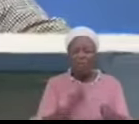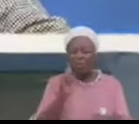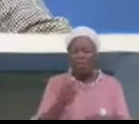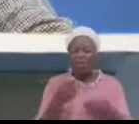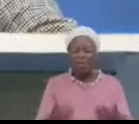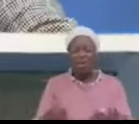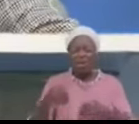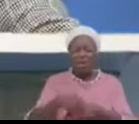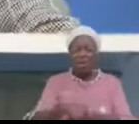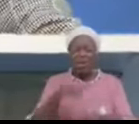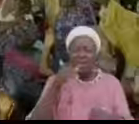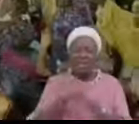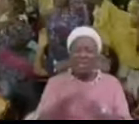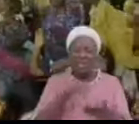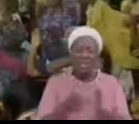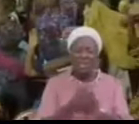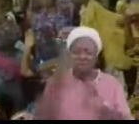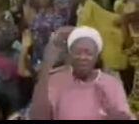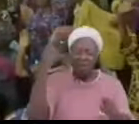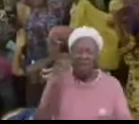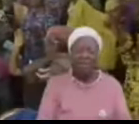in Jesus'